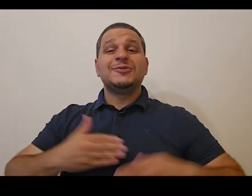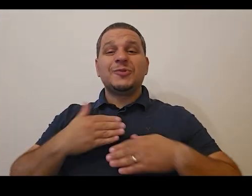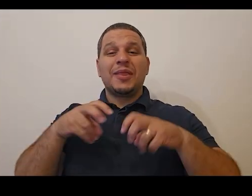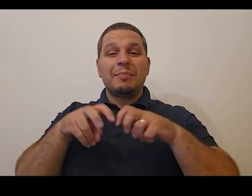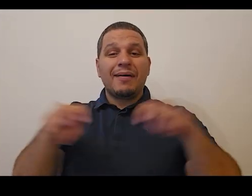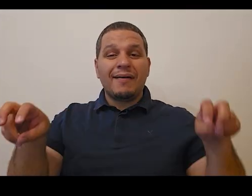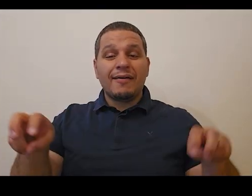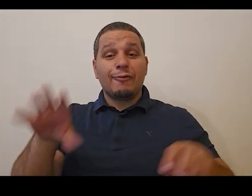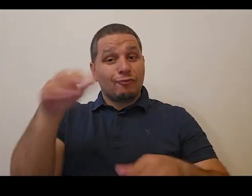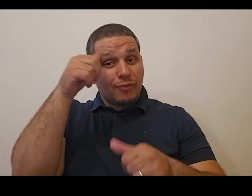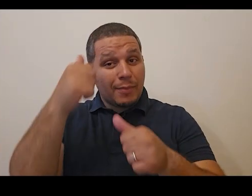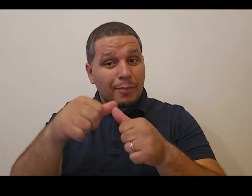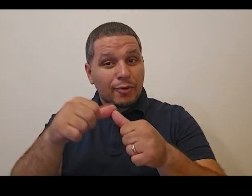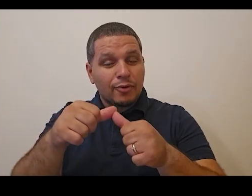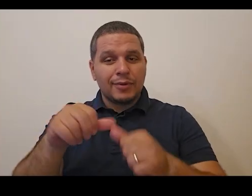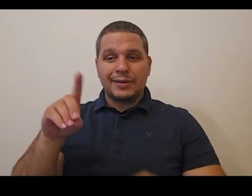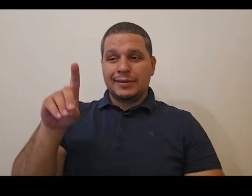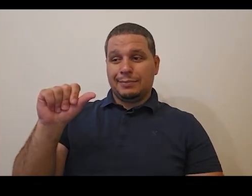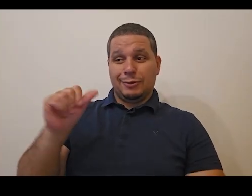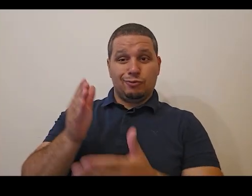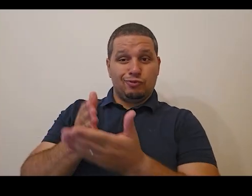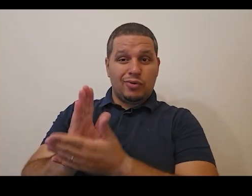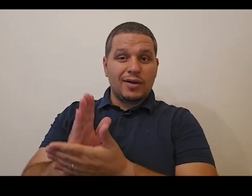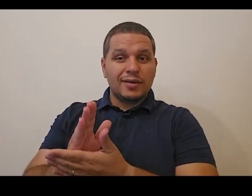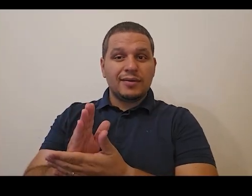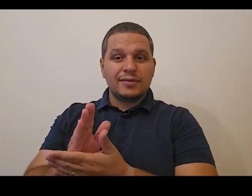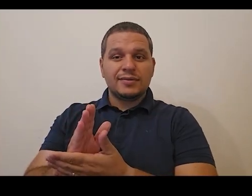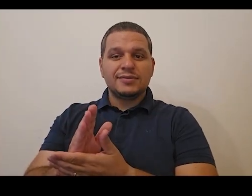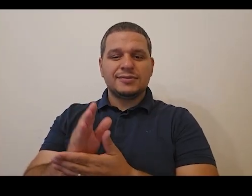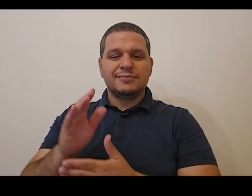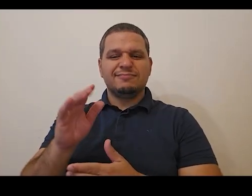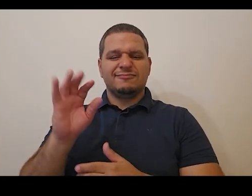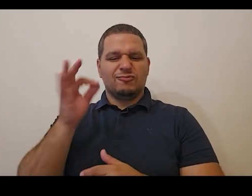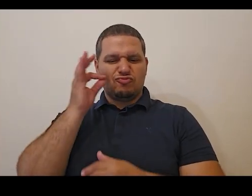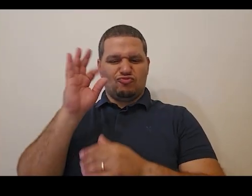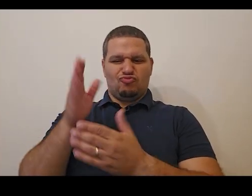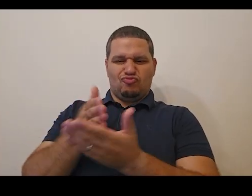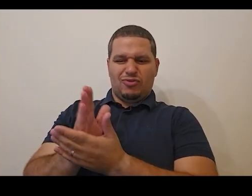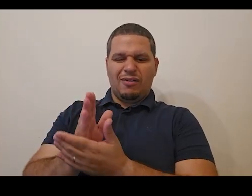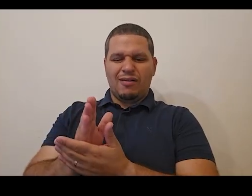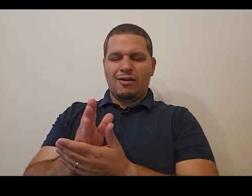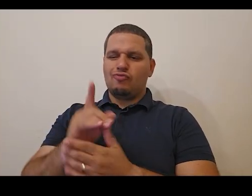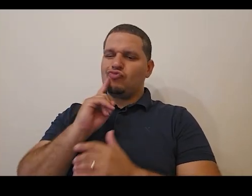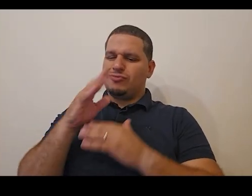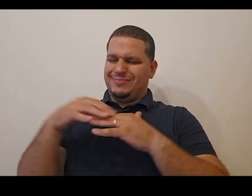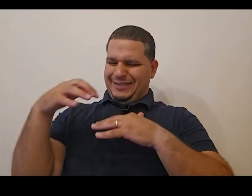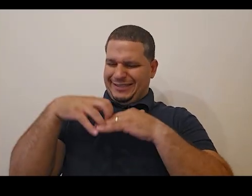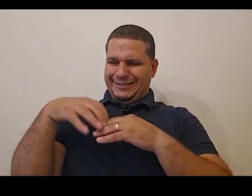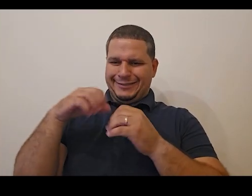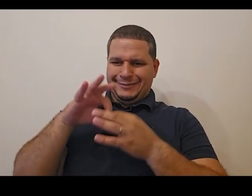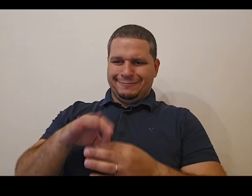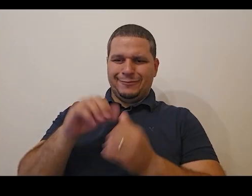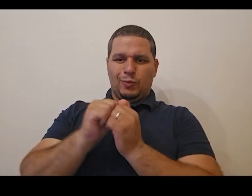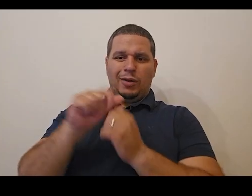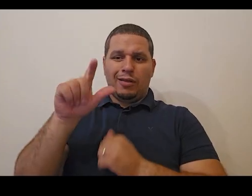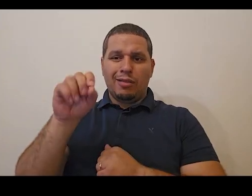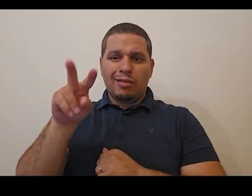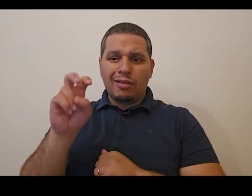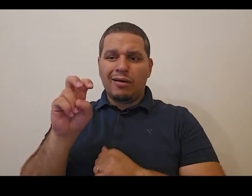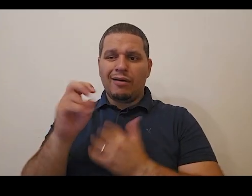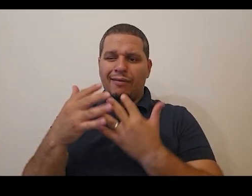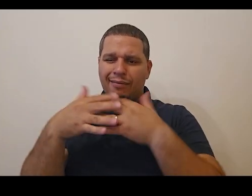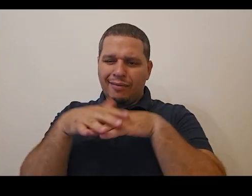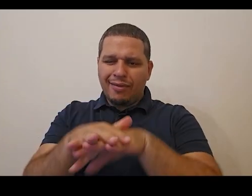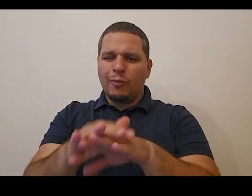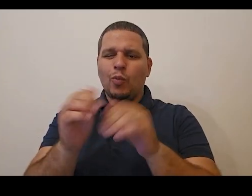Enjoy the panels and remember, disability rights are civil rights anchored in law and